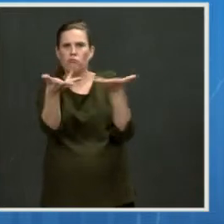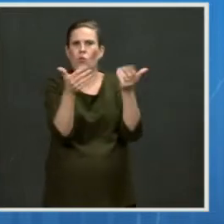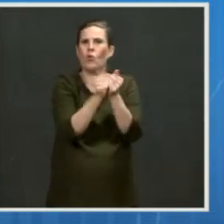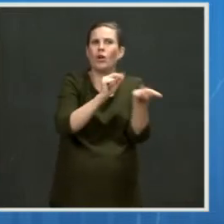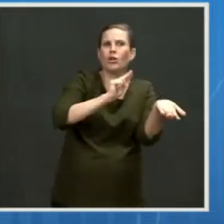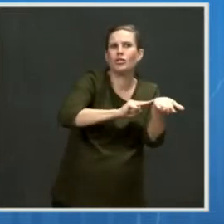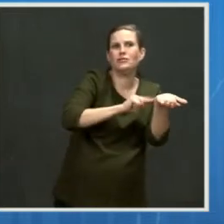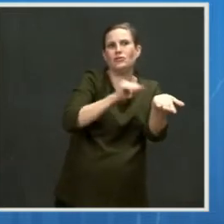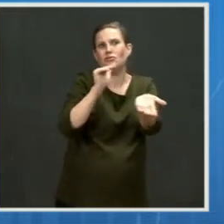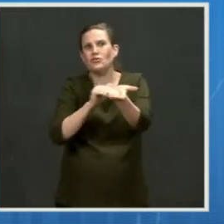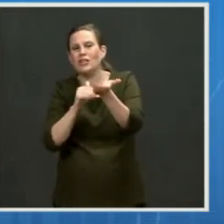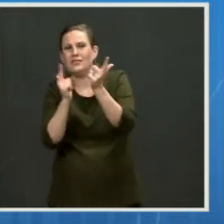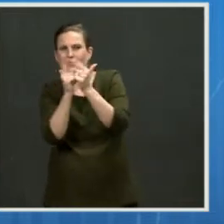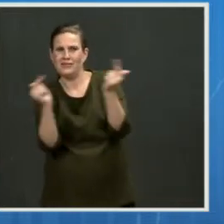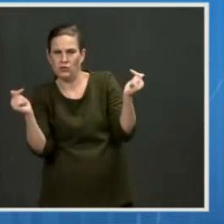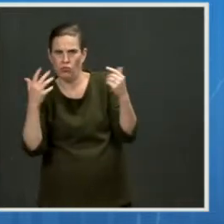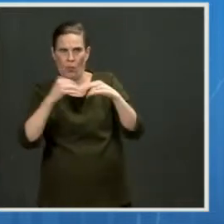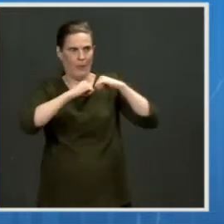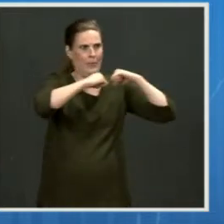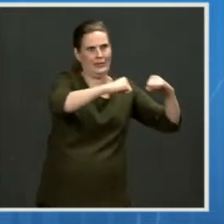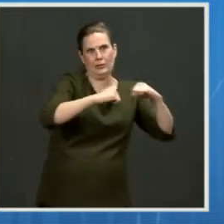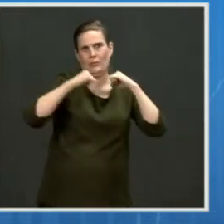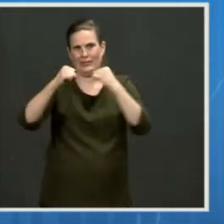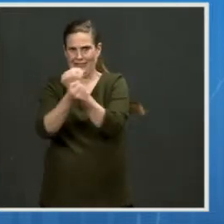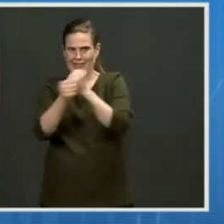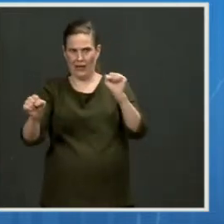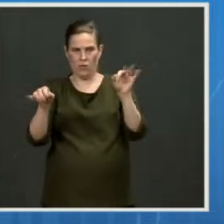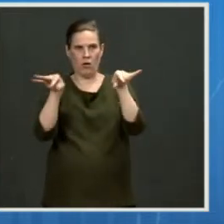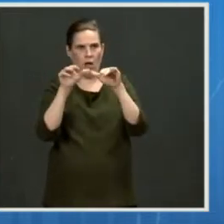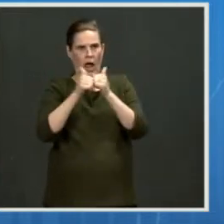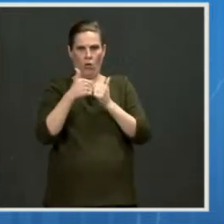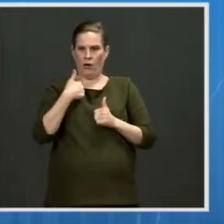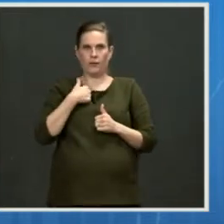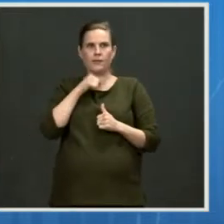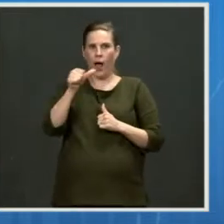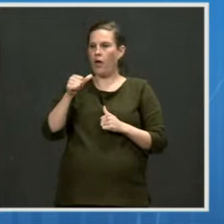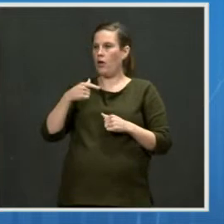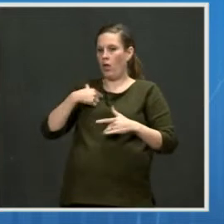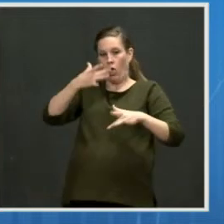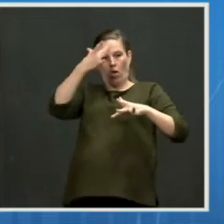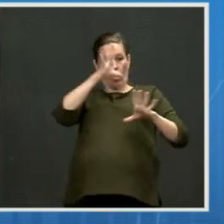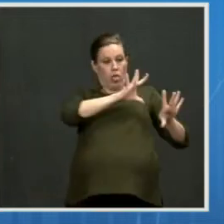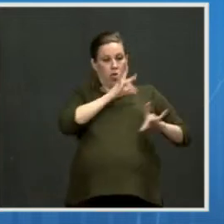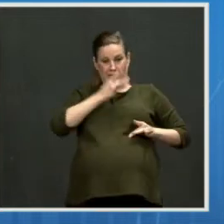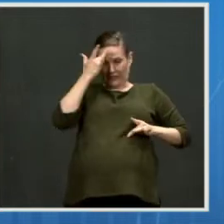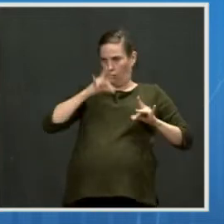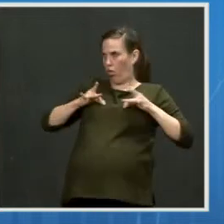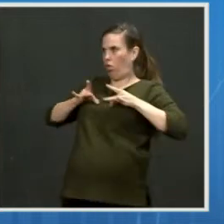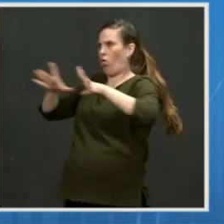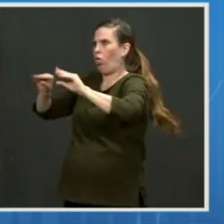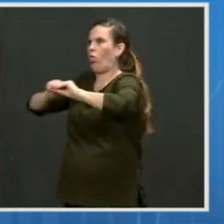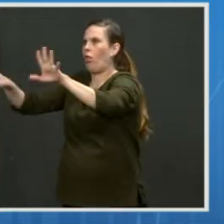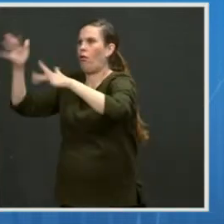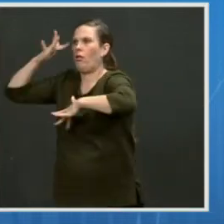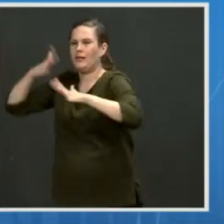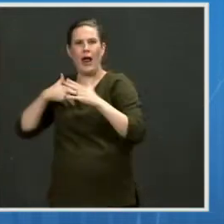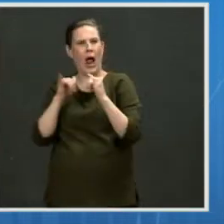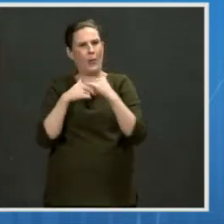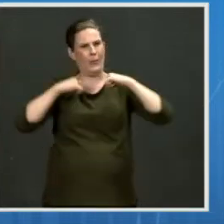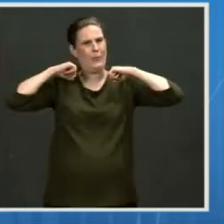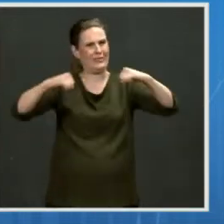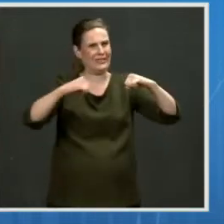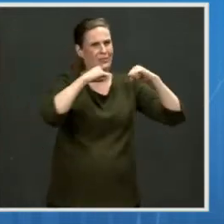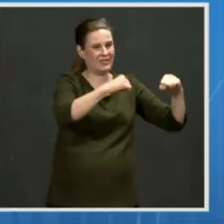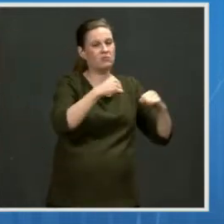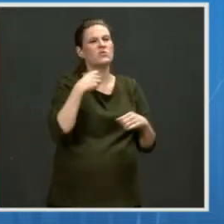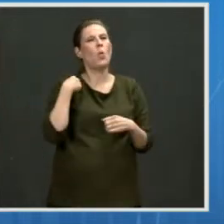COVID-19 spread and help maintain healthy operations and environments of these facilities. You can find the updated guidance and resources for